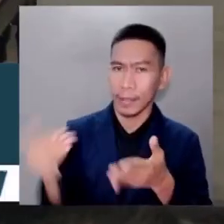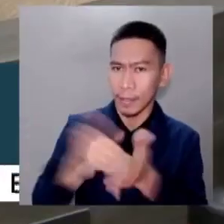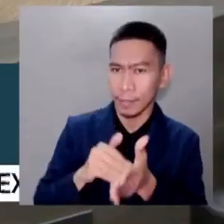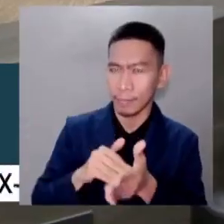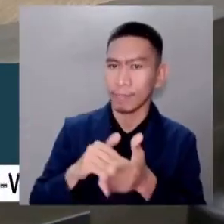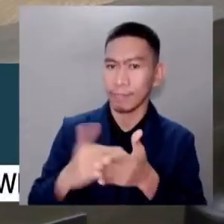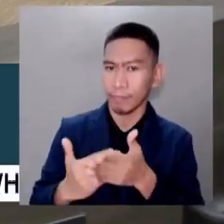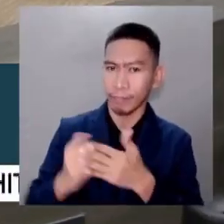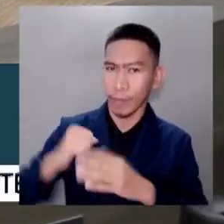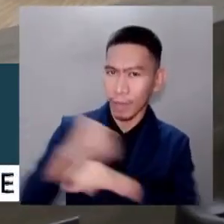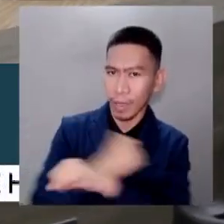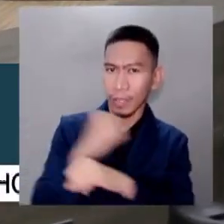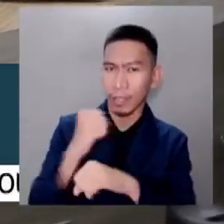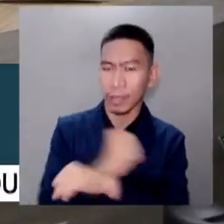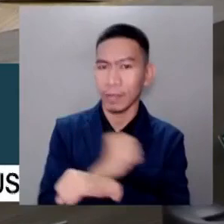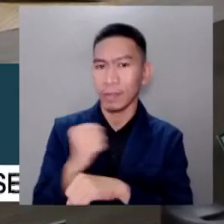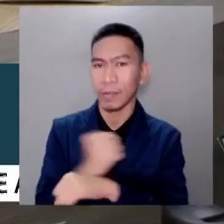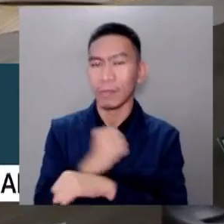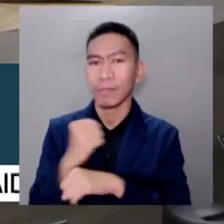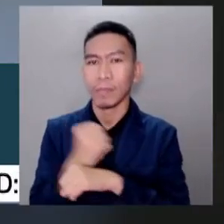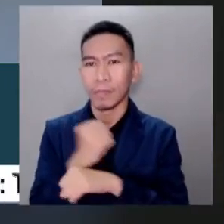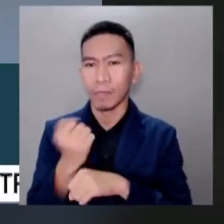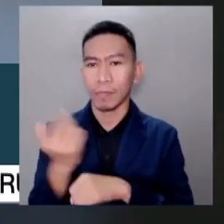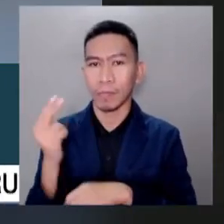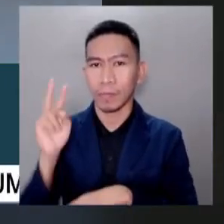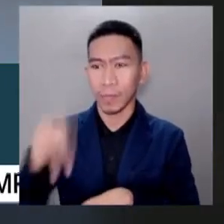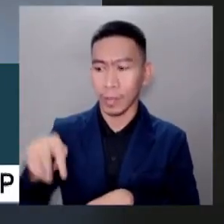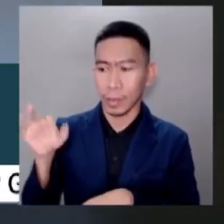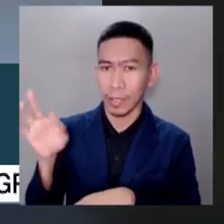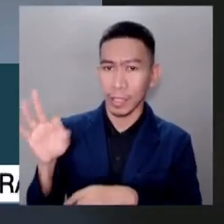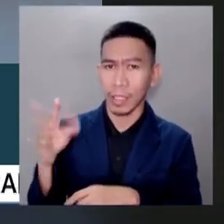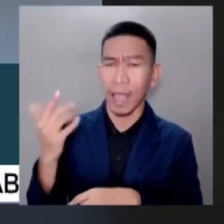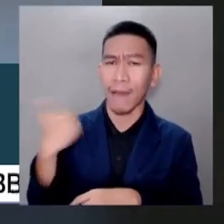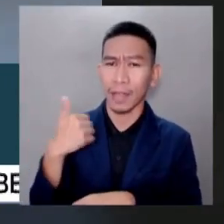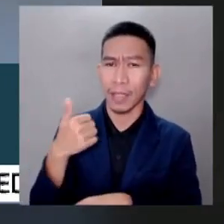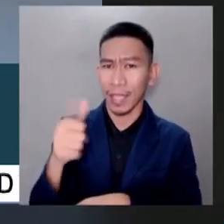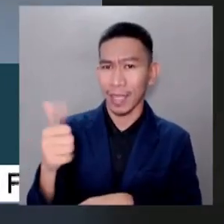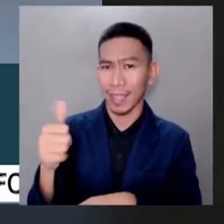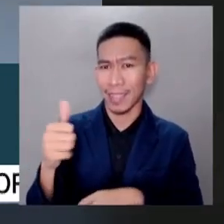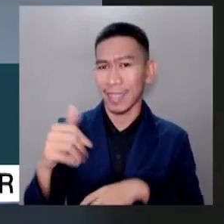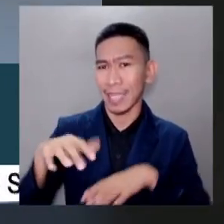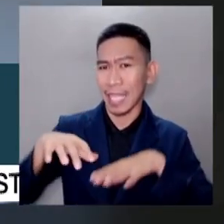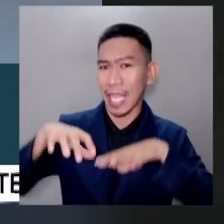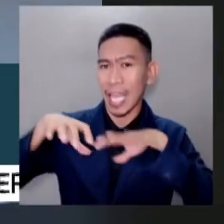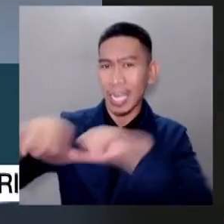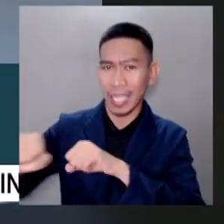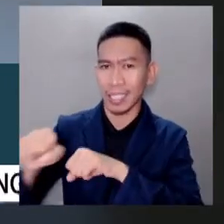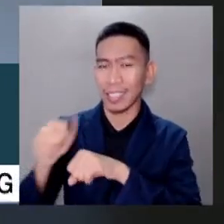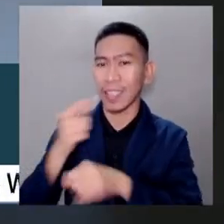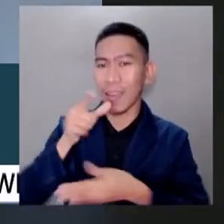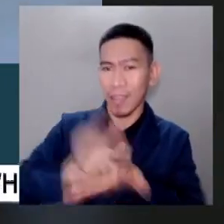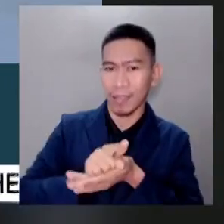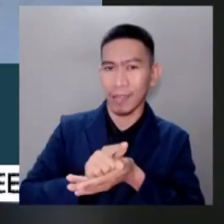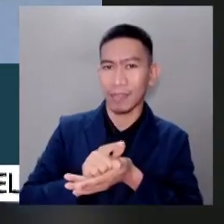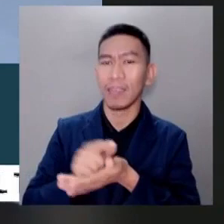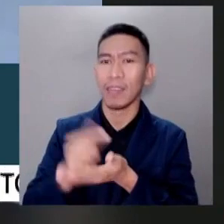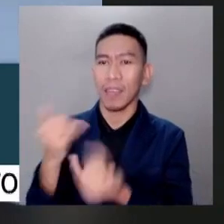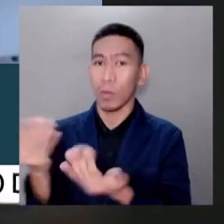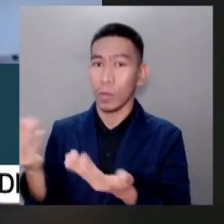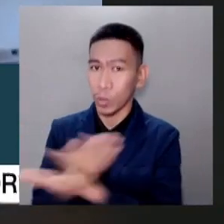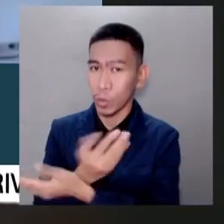back. Starting in 2019, I had 10 arrest warrants, right? So these new normals should not be normal. We should demand